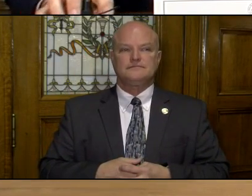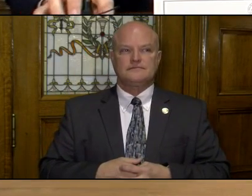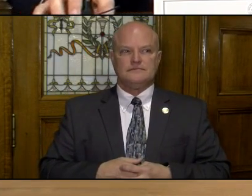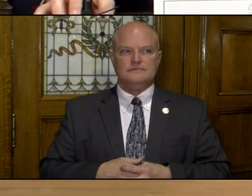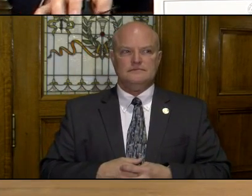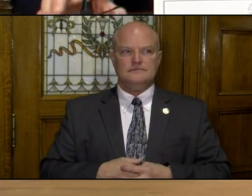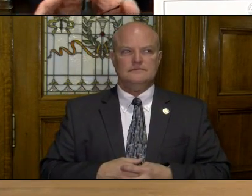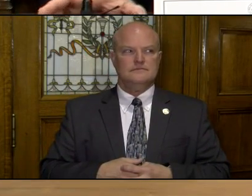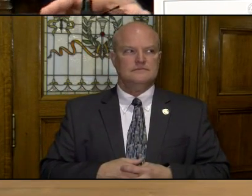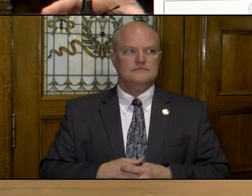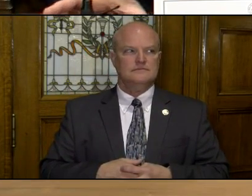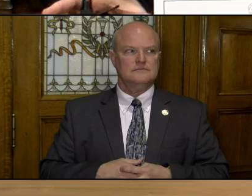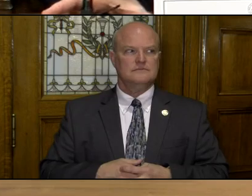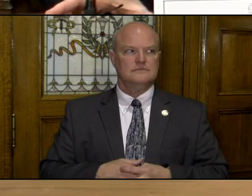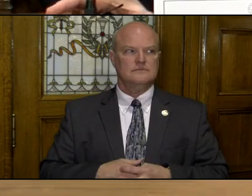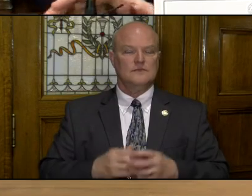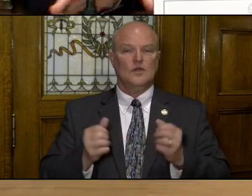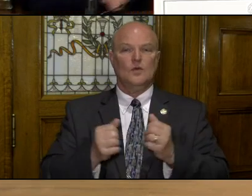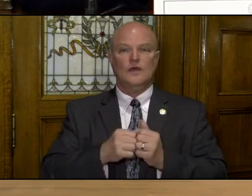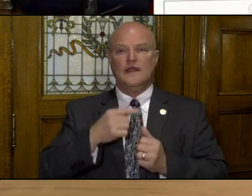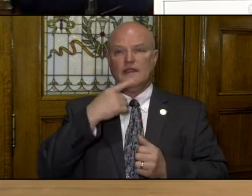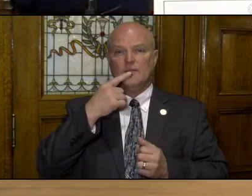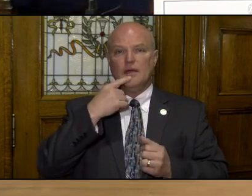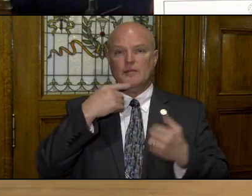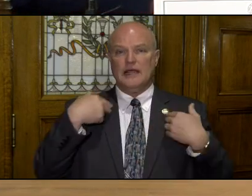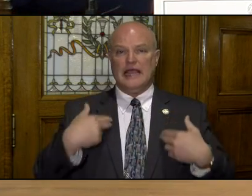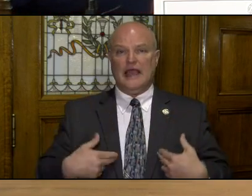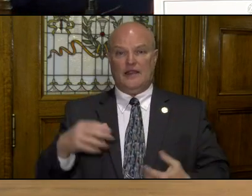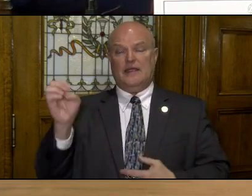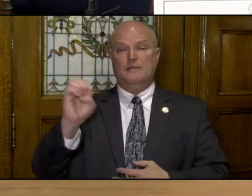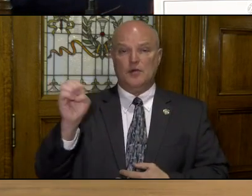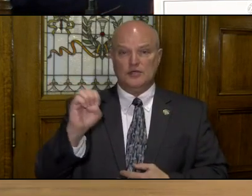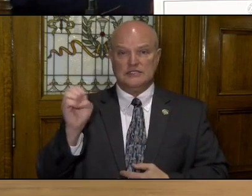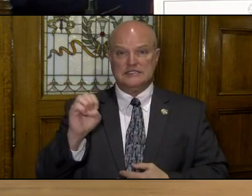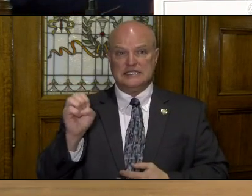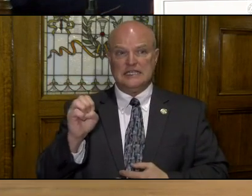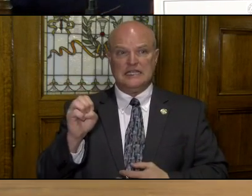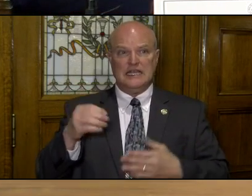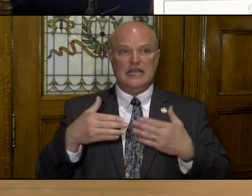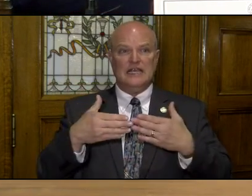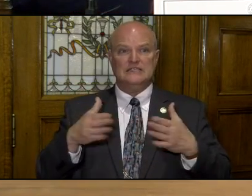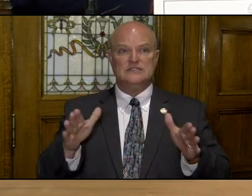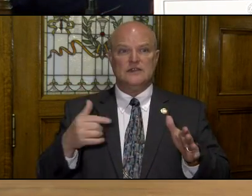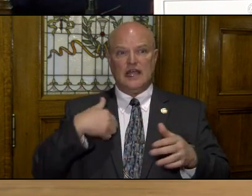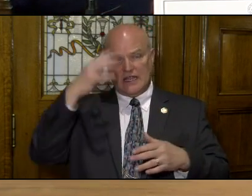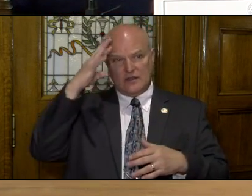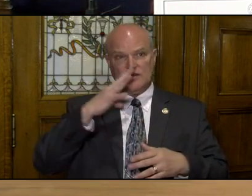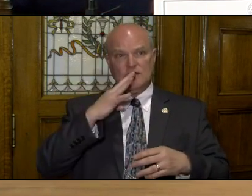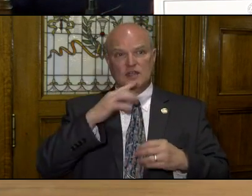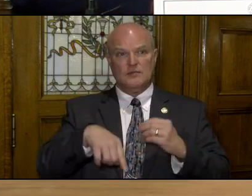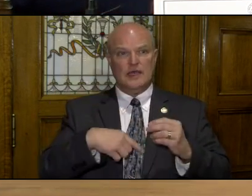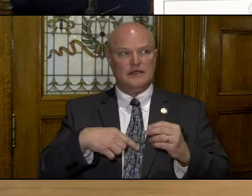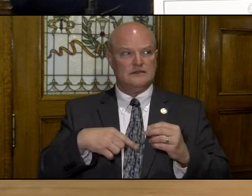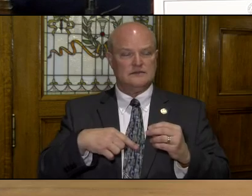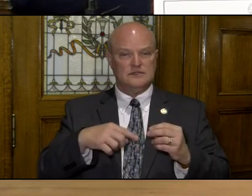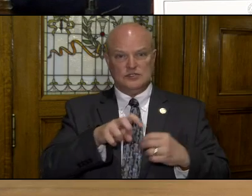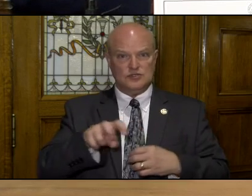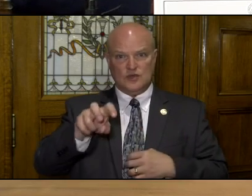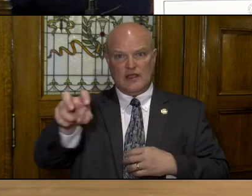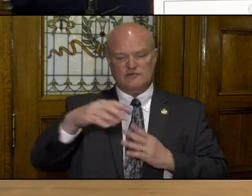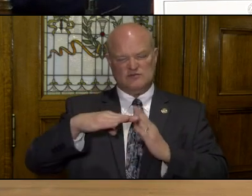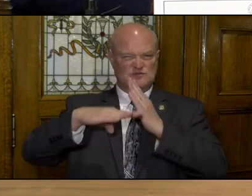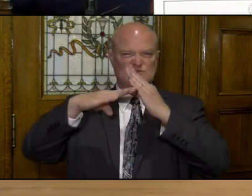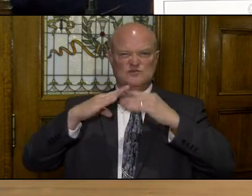Also, with the public health emergency, and generally, I know you talked about restrictions on travel